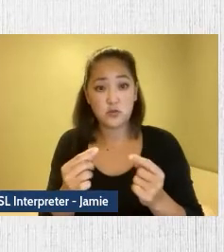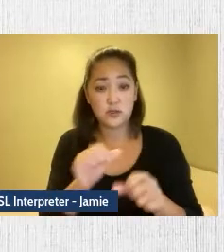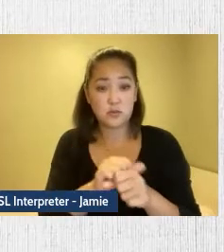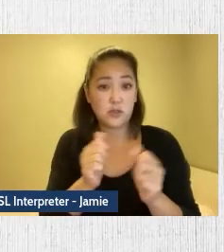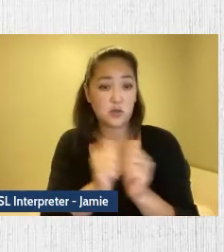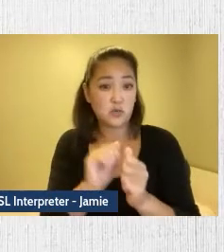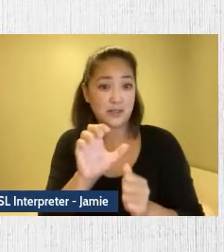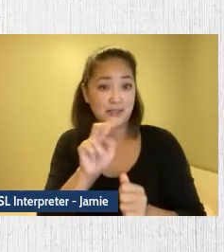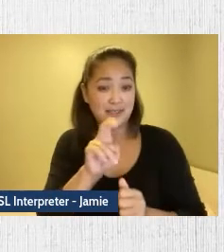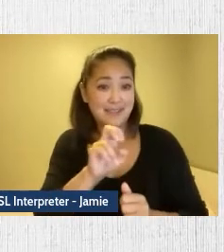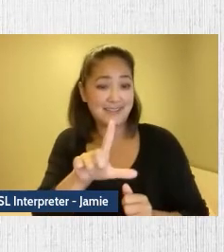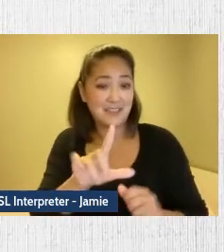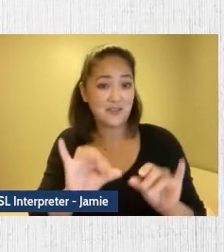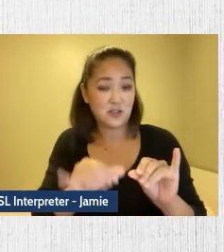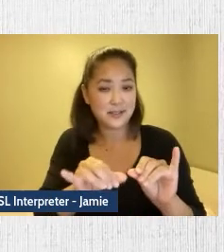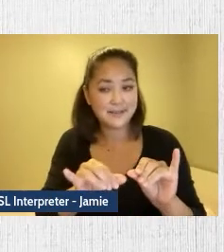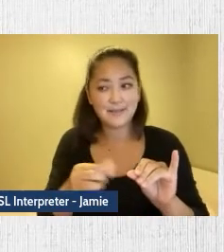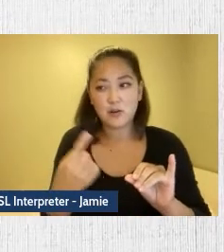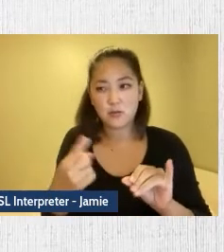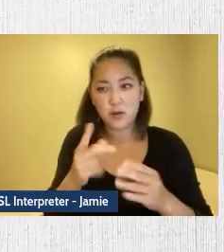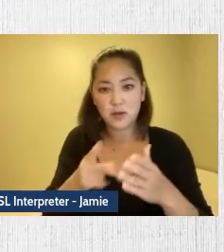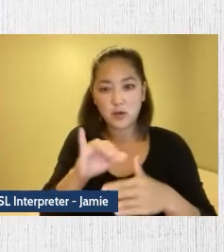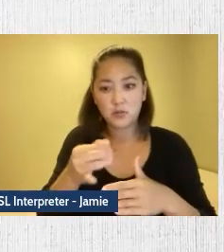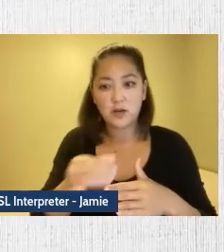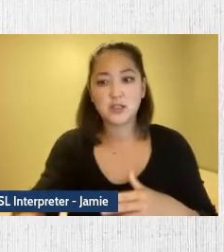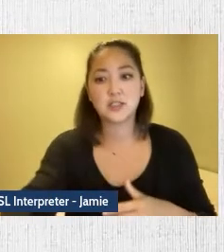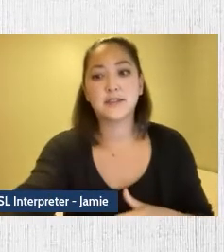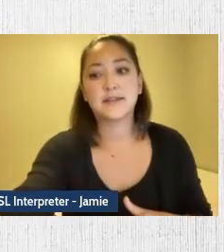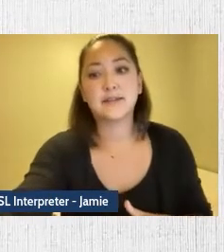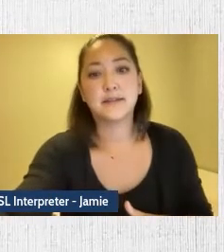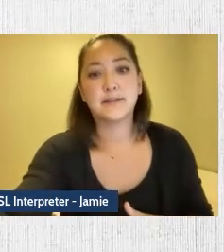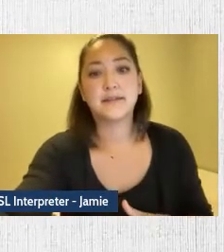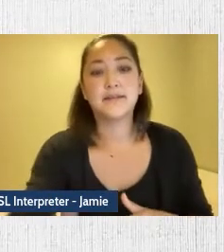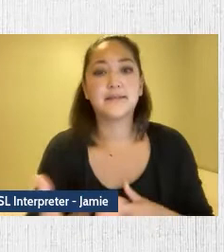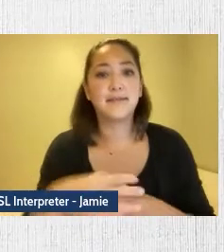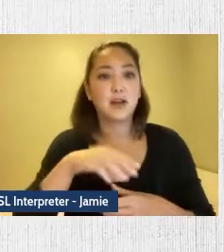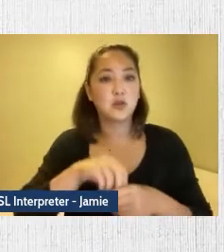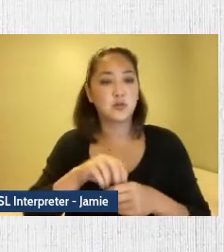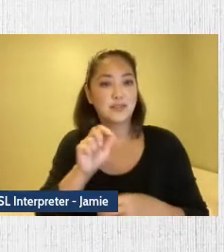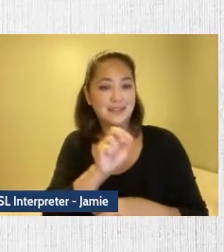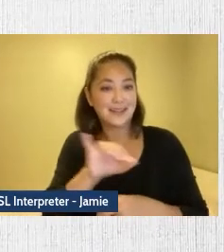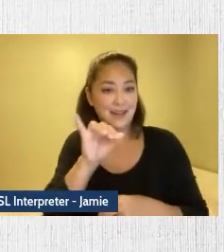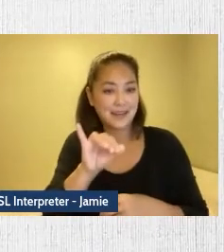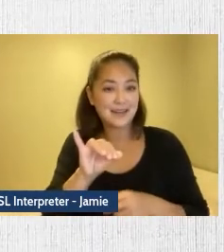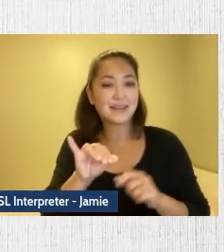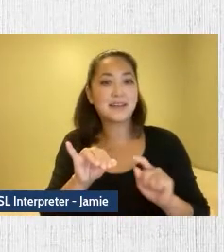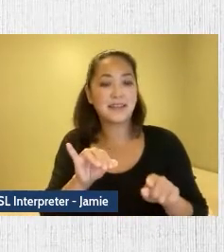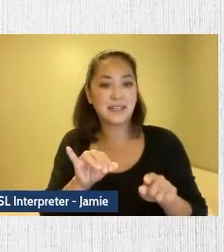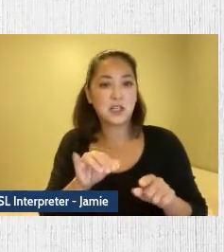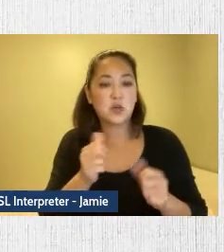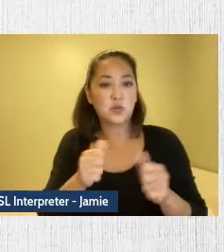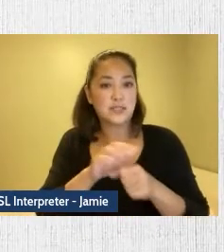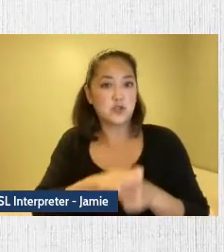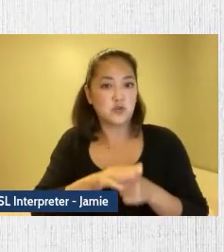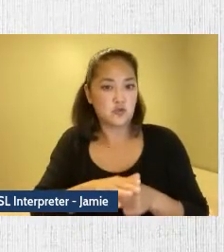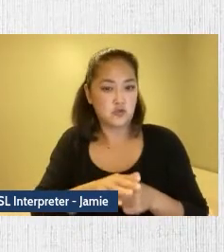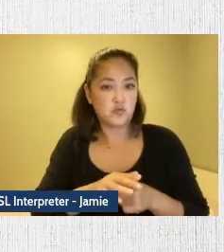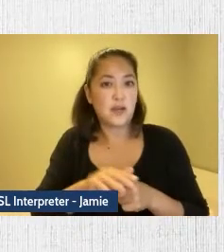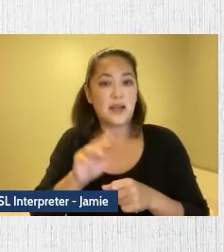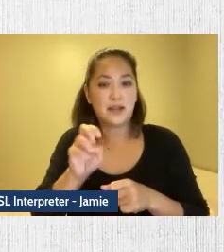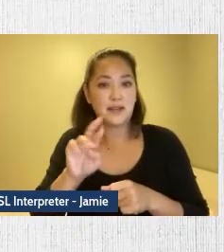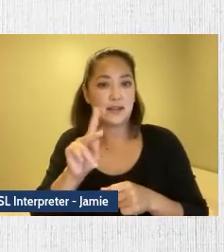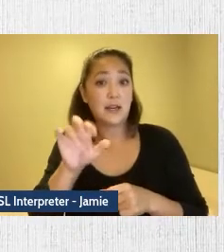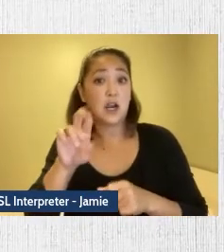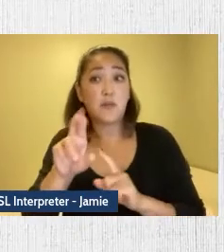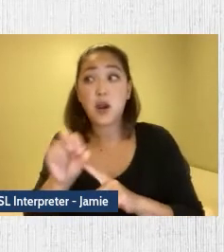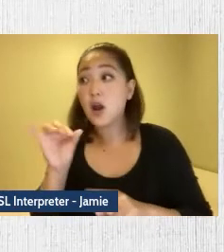cool. On a project that's using AI and robotics for stress and infrastructure monitoring. Oh gosh, this is